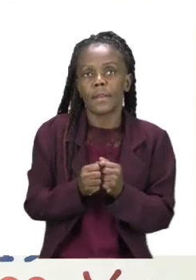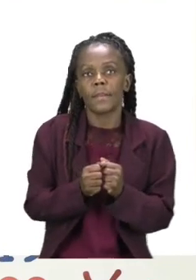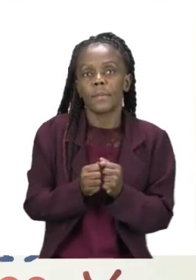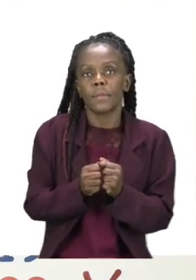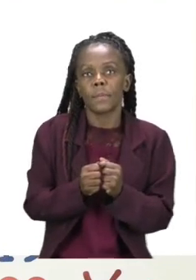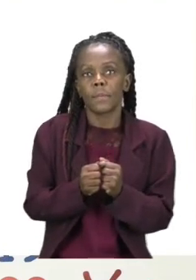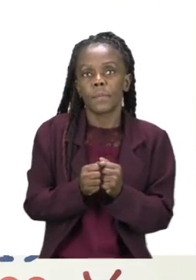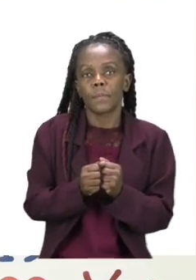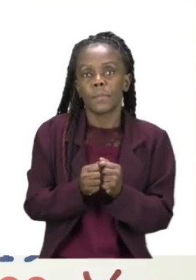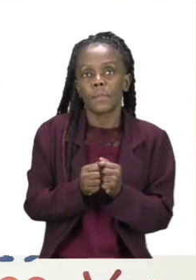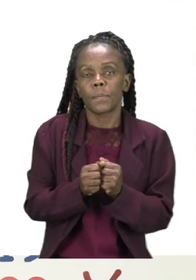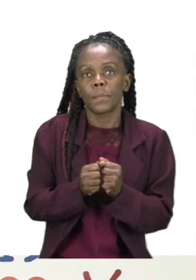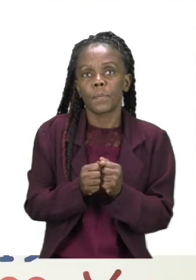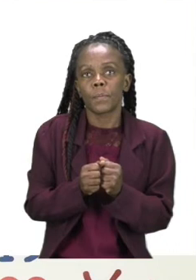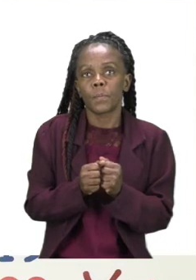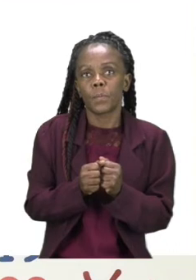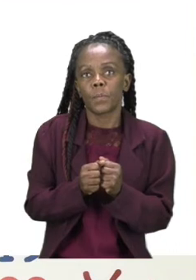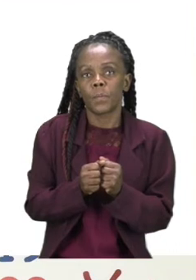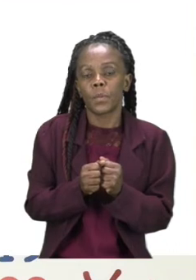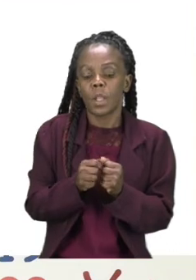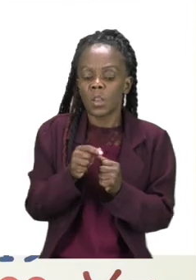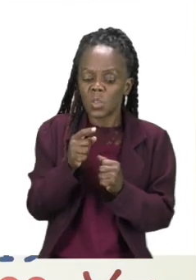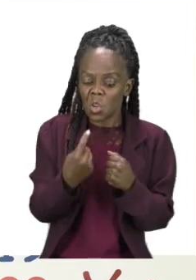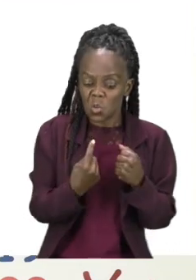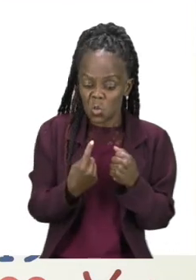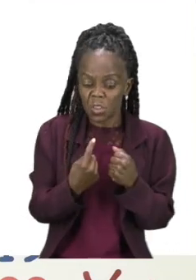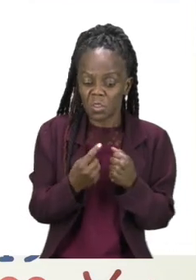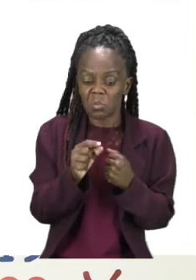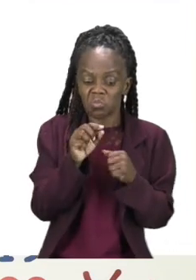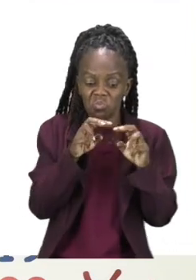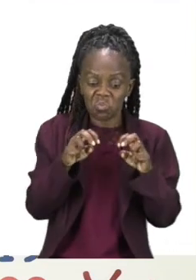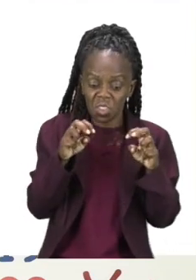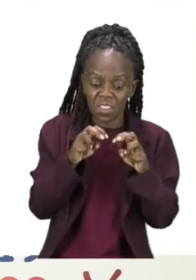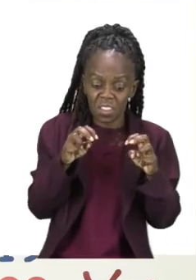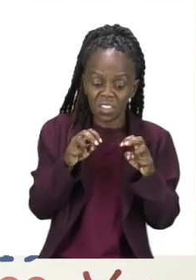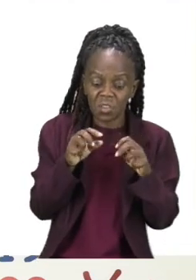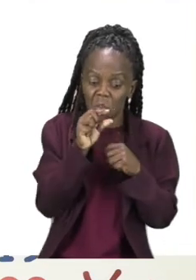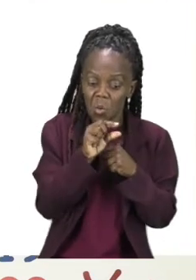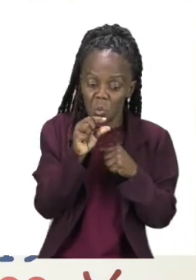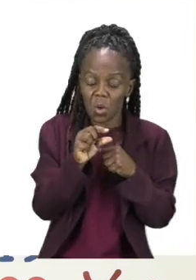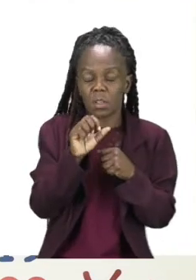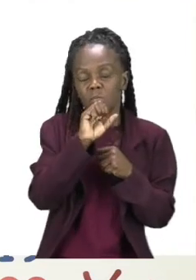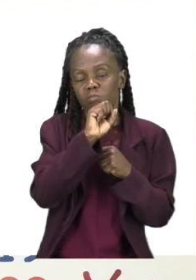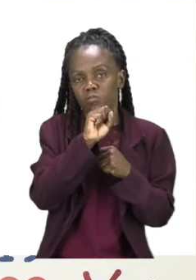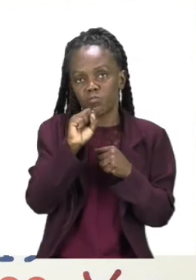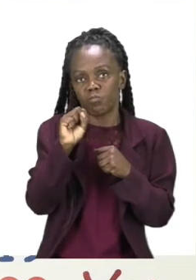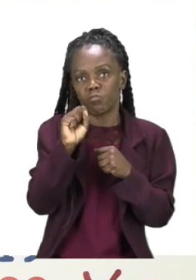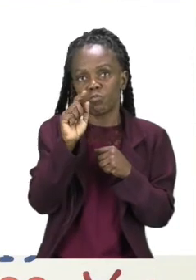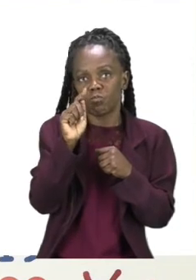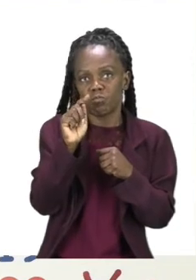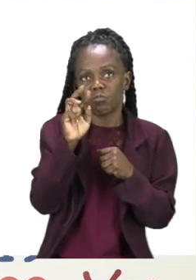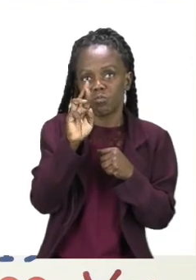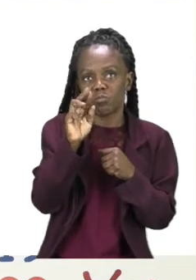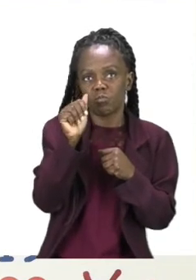now let you look for the word straw. Now remember, some of the letters need to be shared for the words.